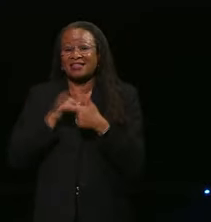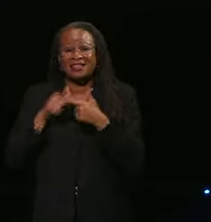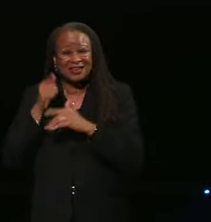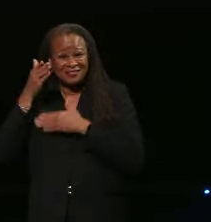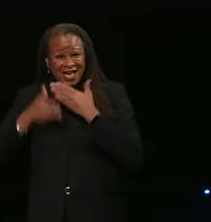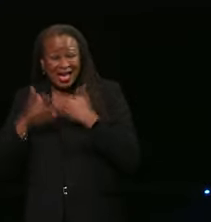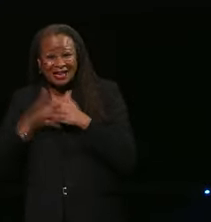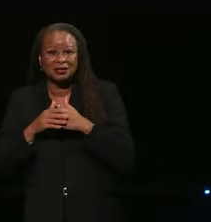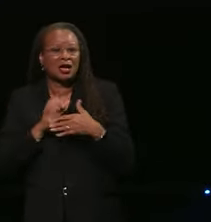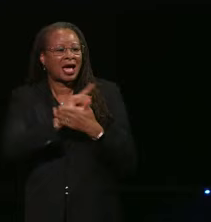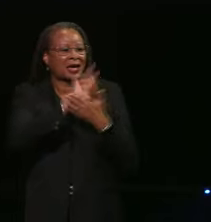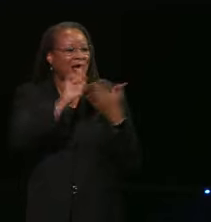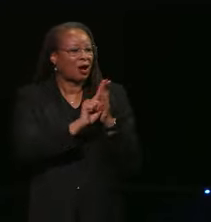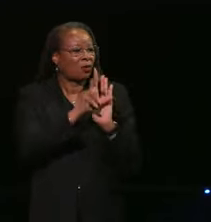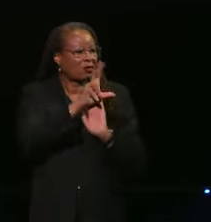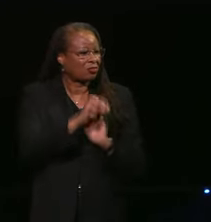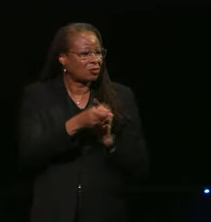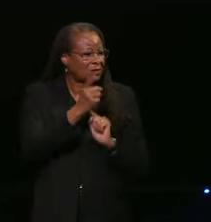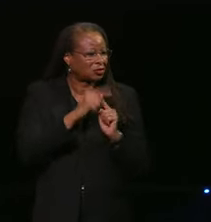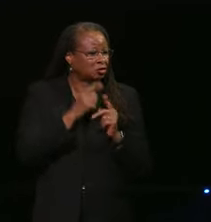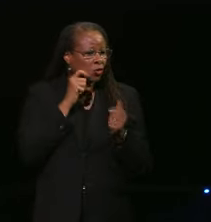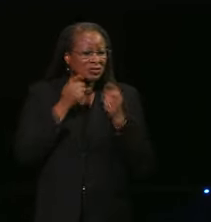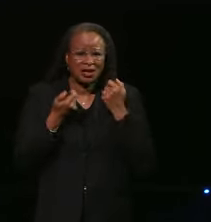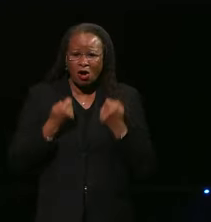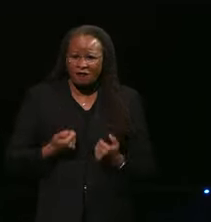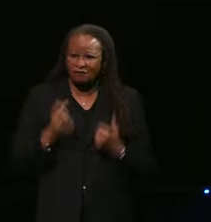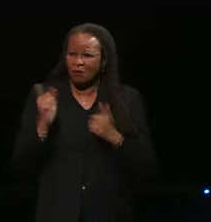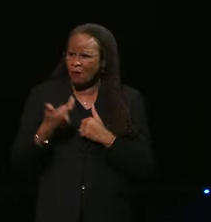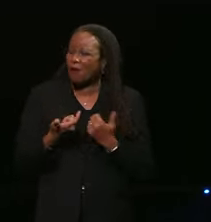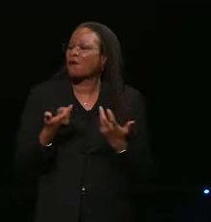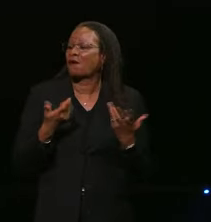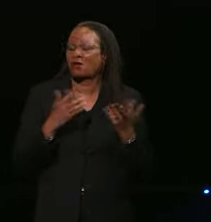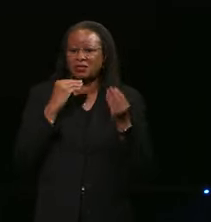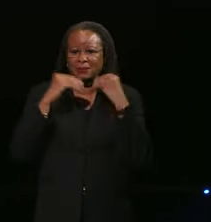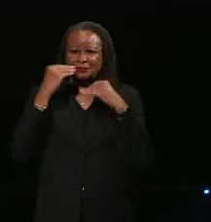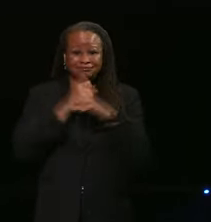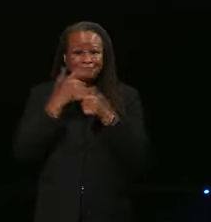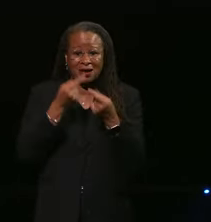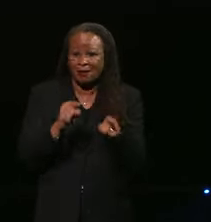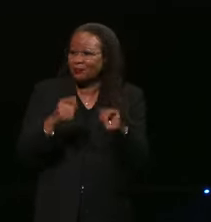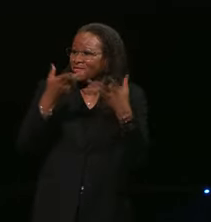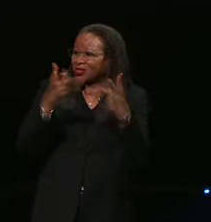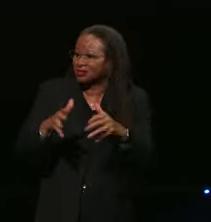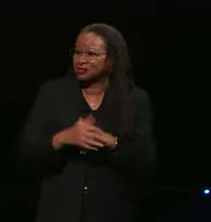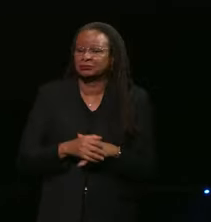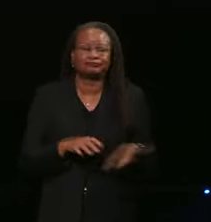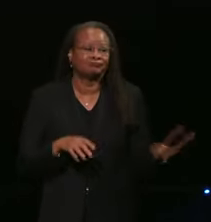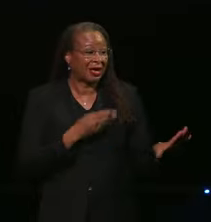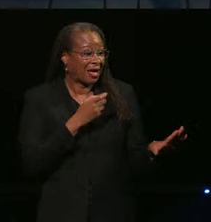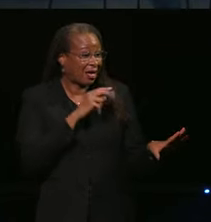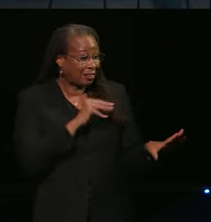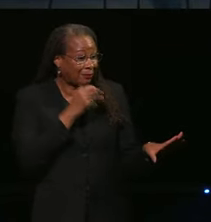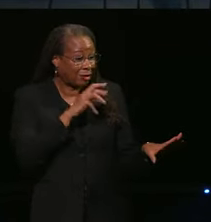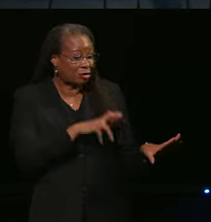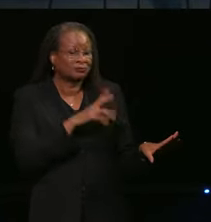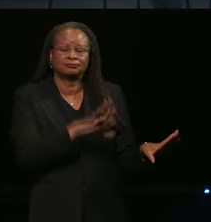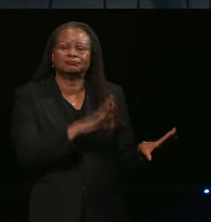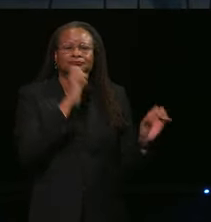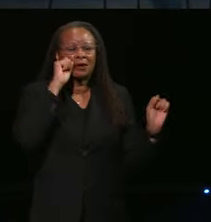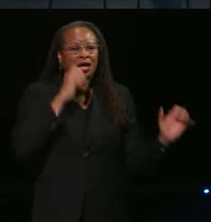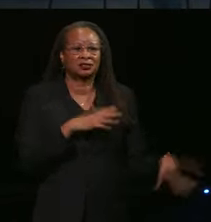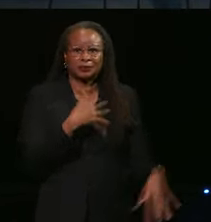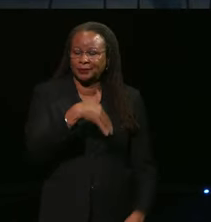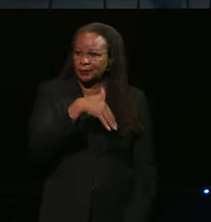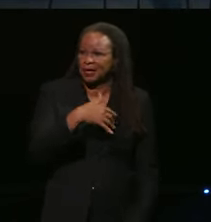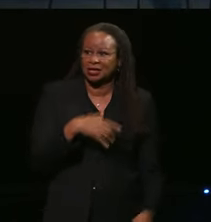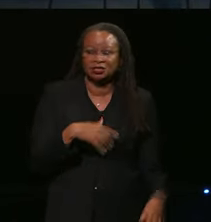and a half to take it off, and with no, you know, just made it happen. So she was amazing, and also in, I think,